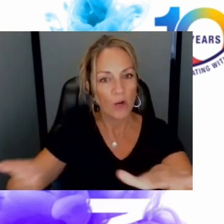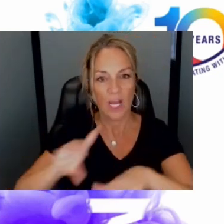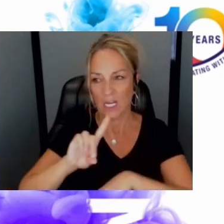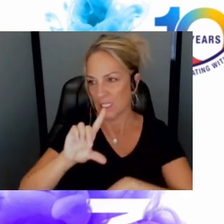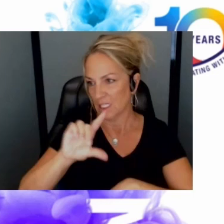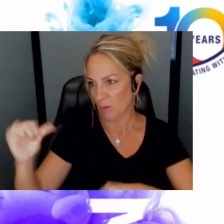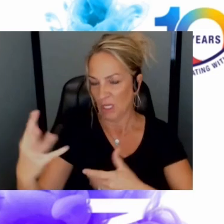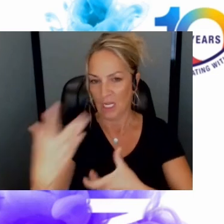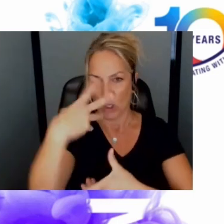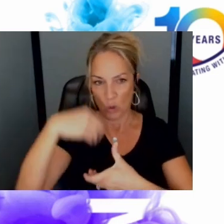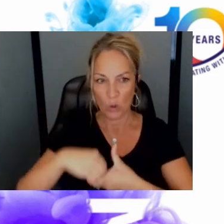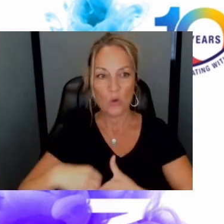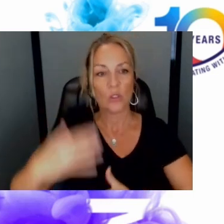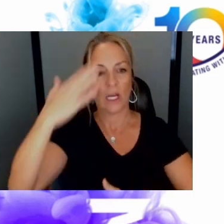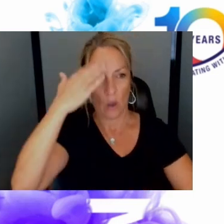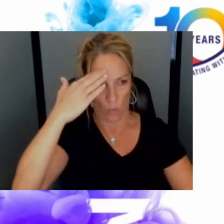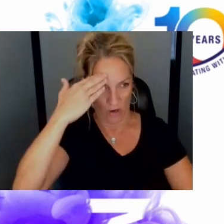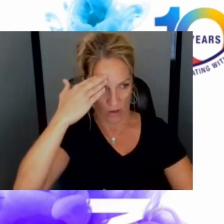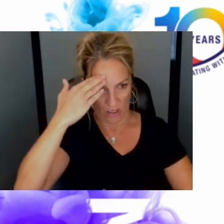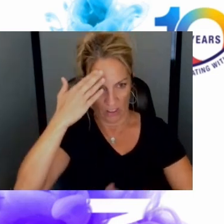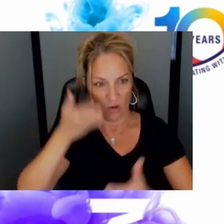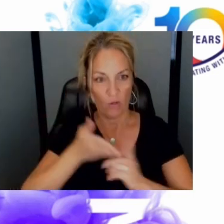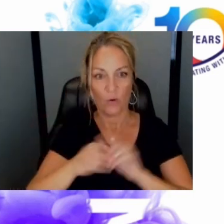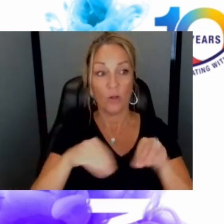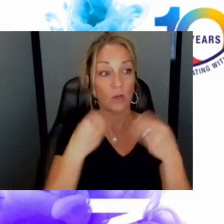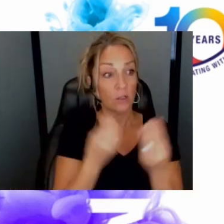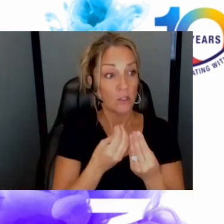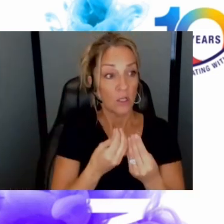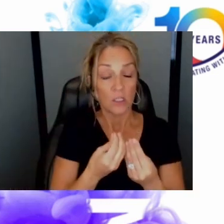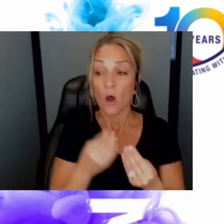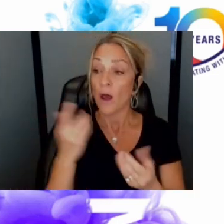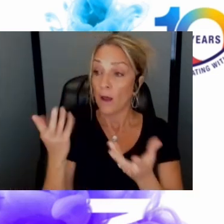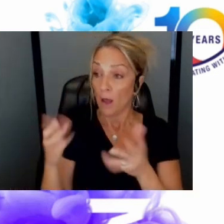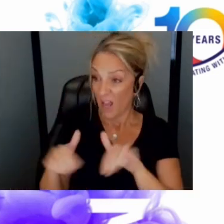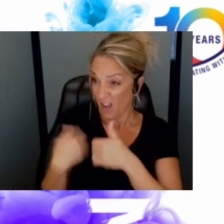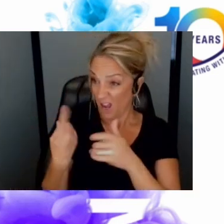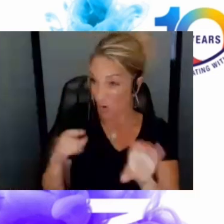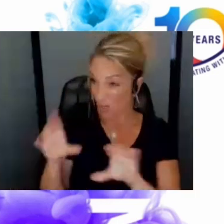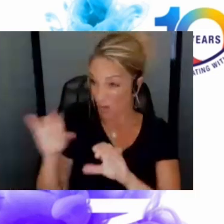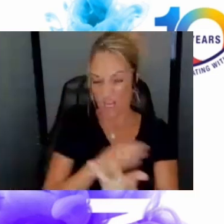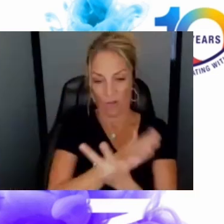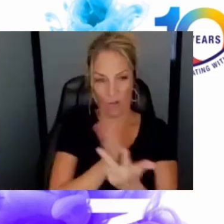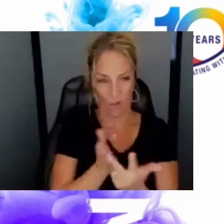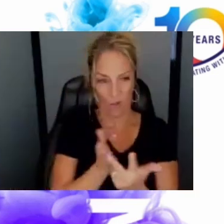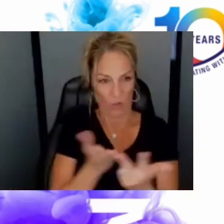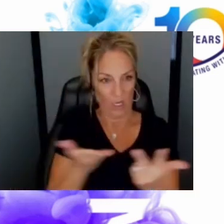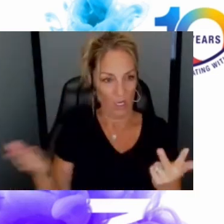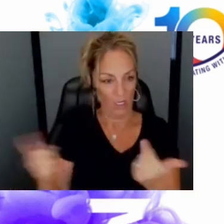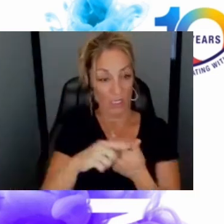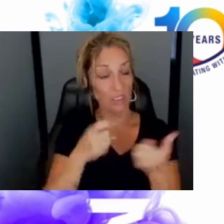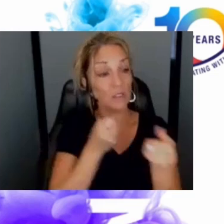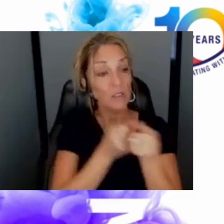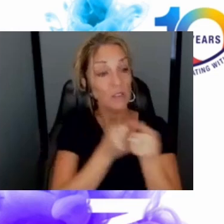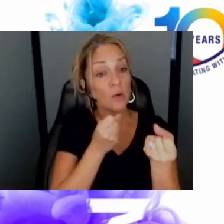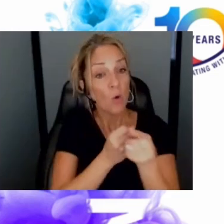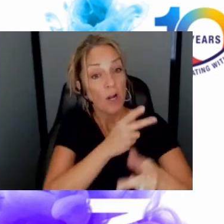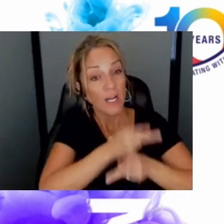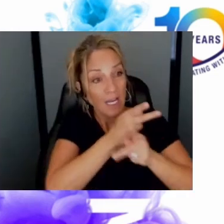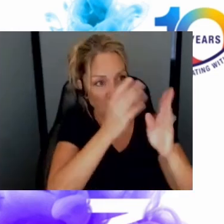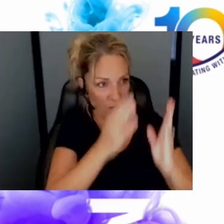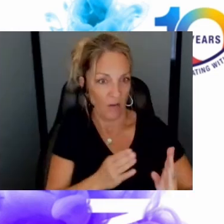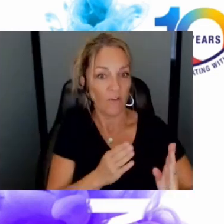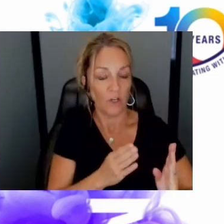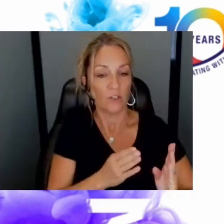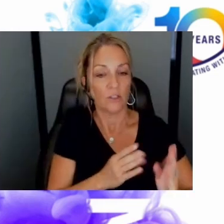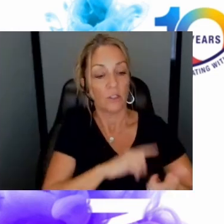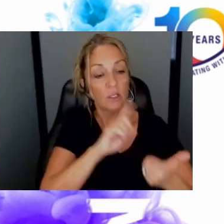we've gone about it is we have three sort of key pillars. One of them is supporting caregivers of loved ones with disabilities. One of